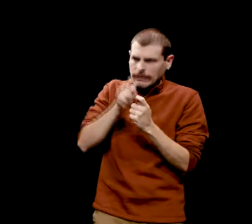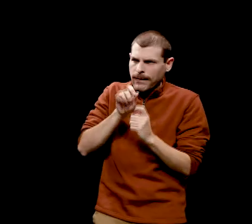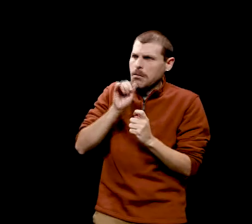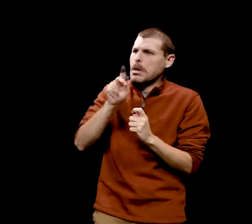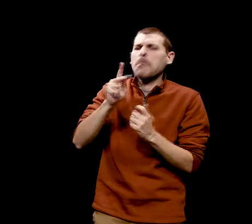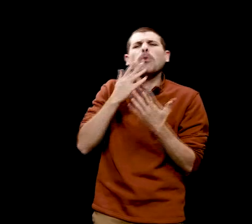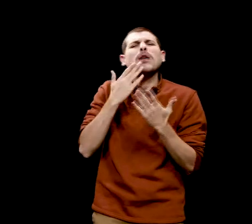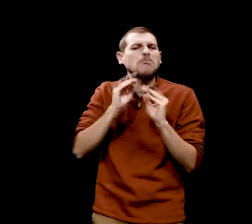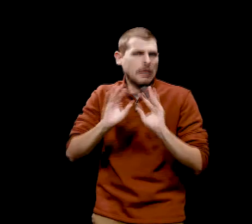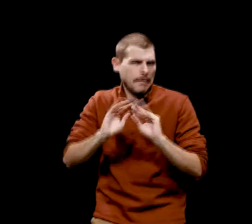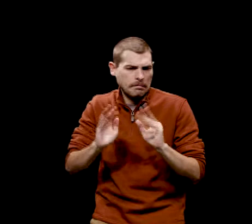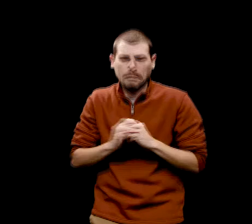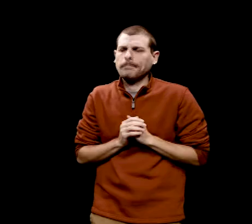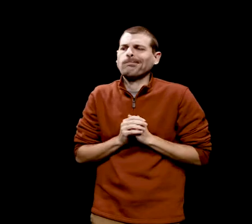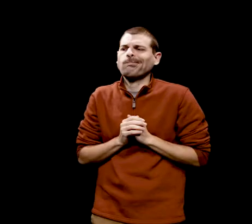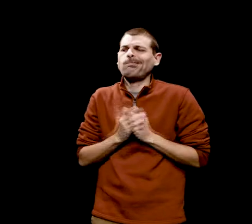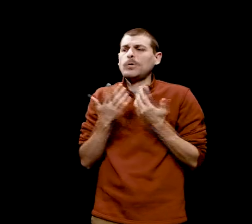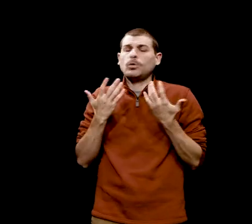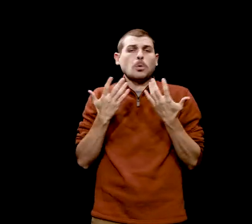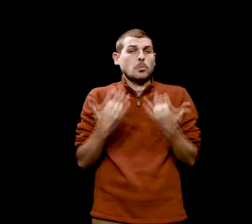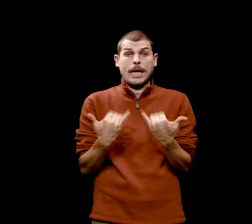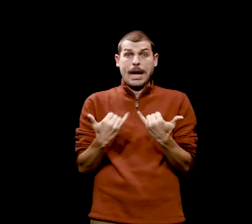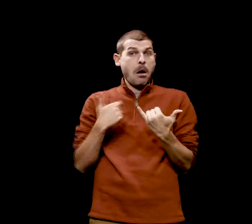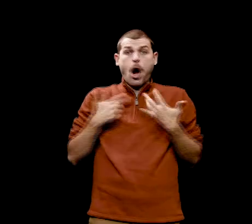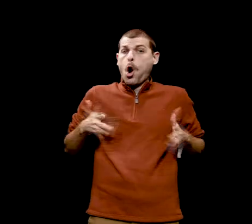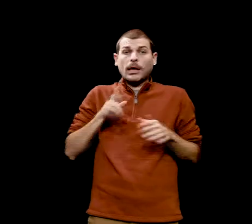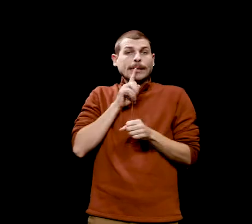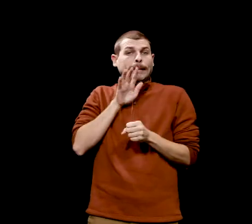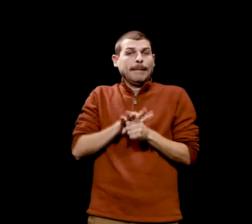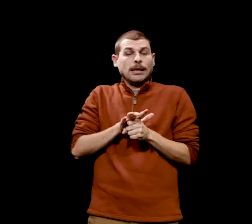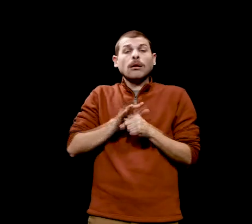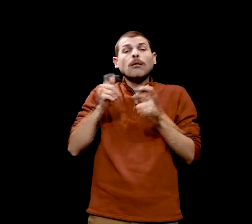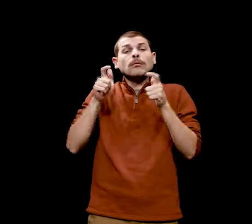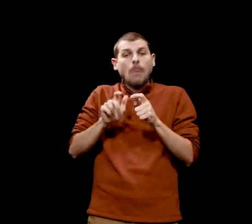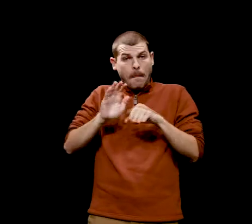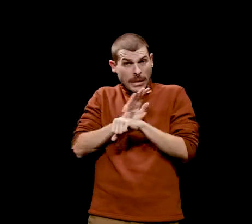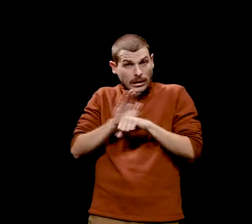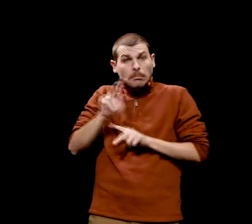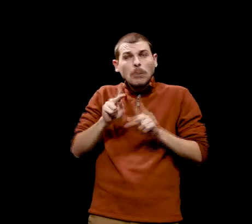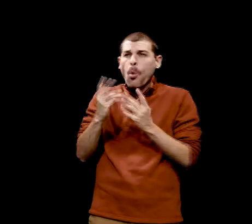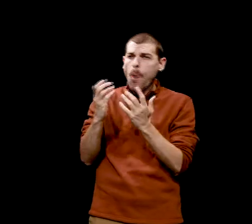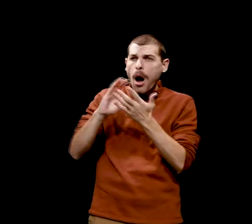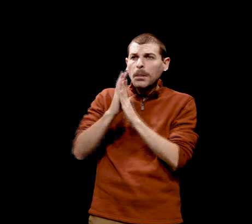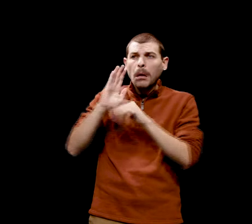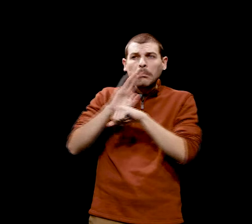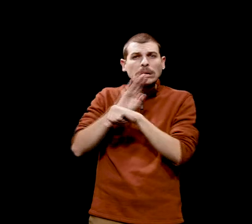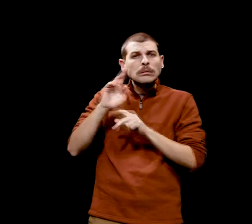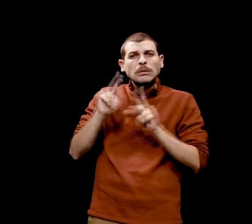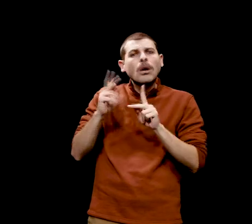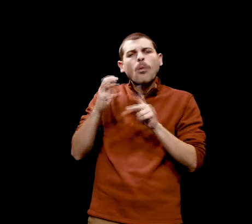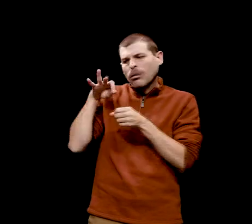are some things that we can do in the short term. I've committed to putting an officer for small business and entrepreneurship right in the mayor's office